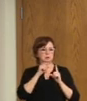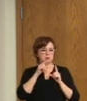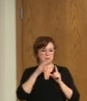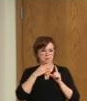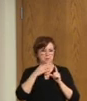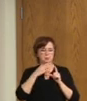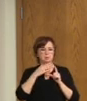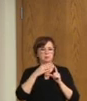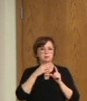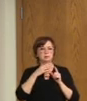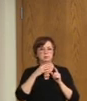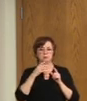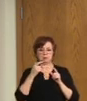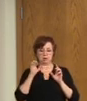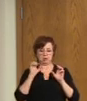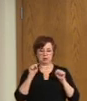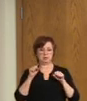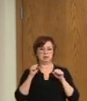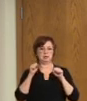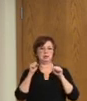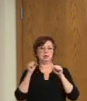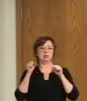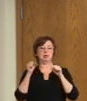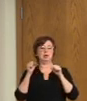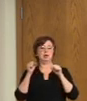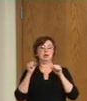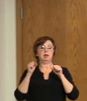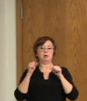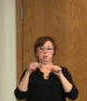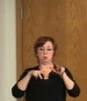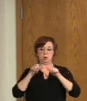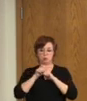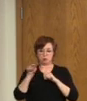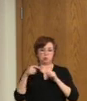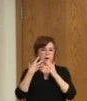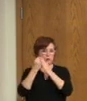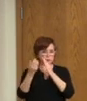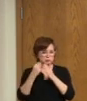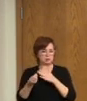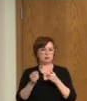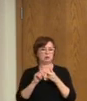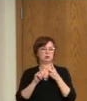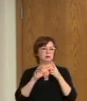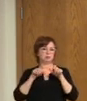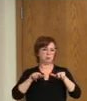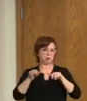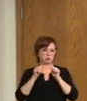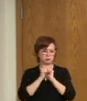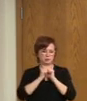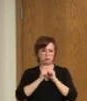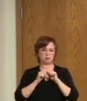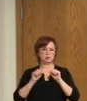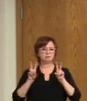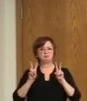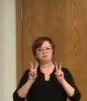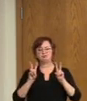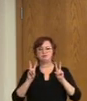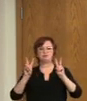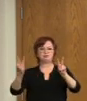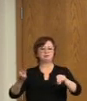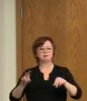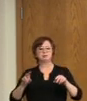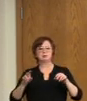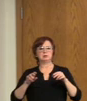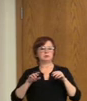you can go out and meet outside, go for a walk, meet and greet each other outside. Travel to stay